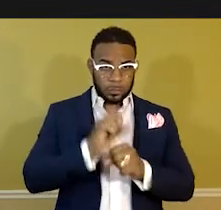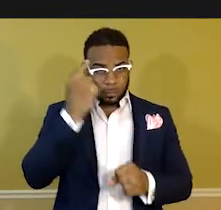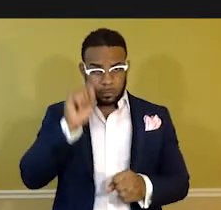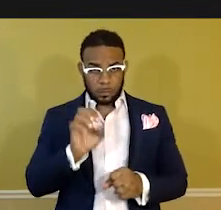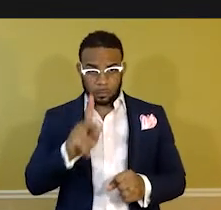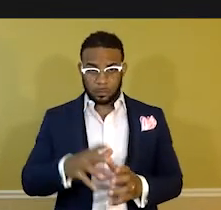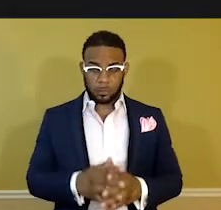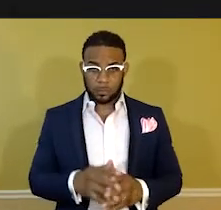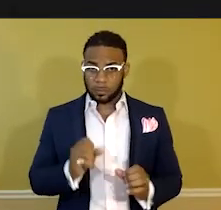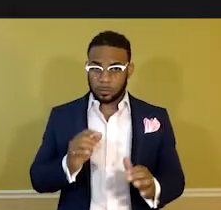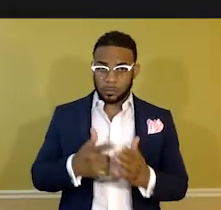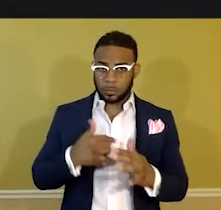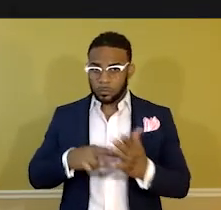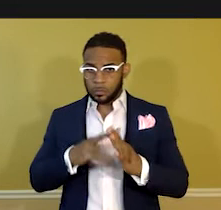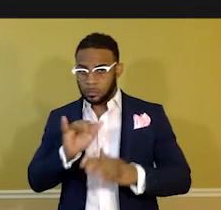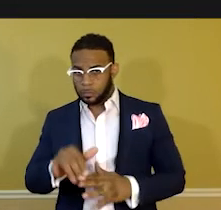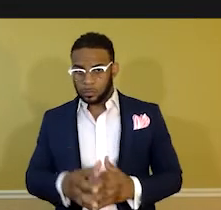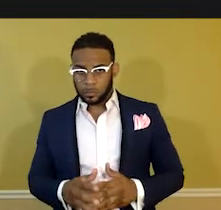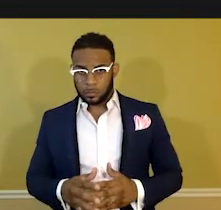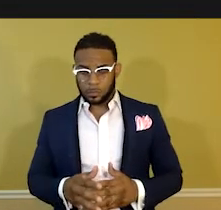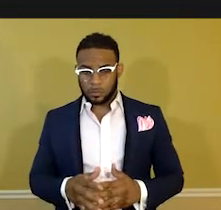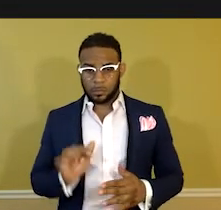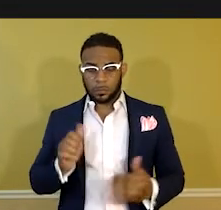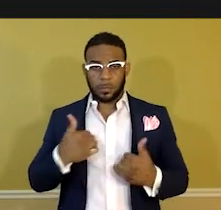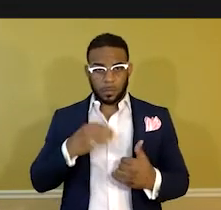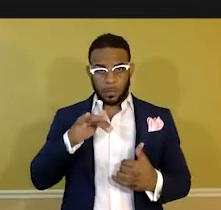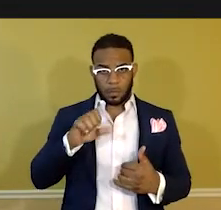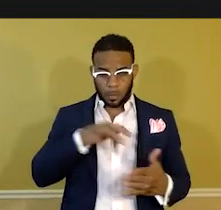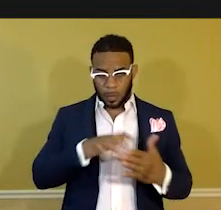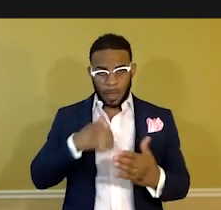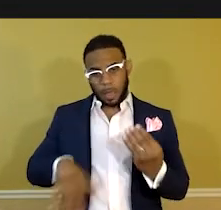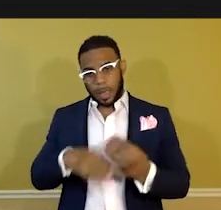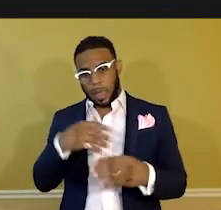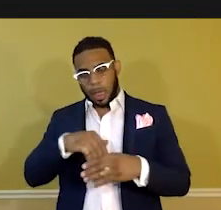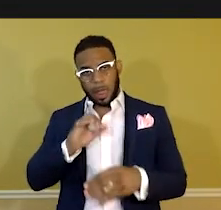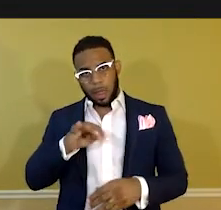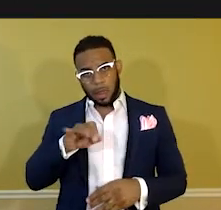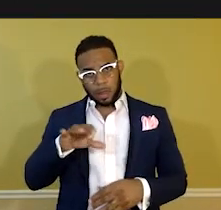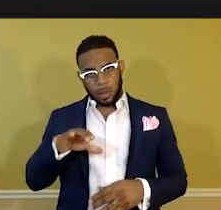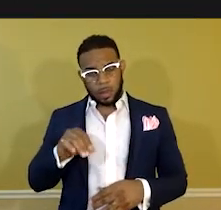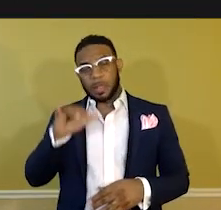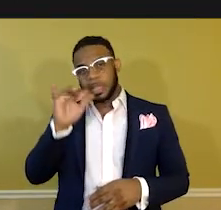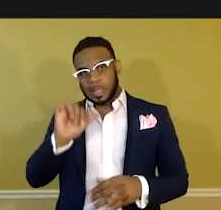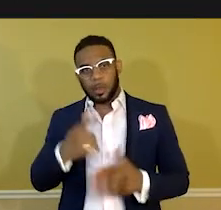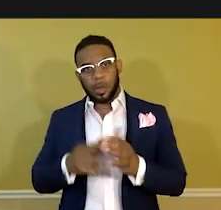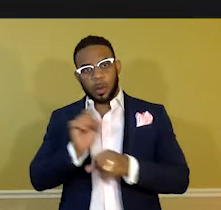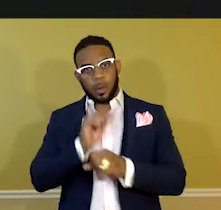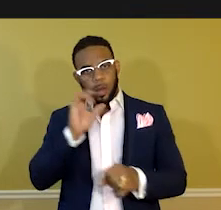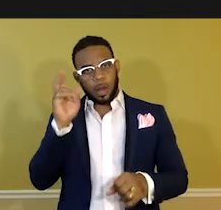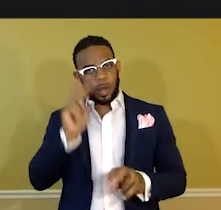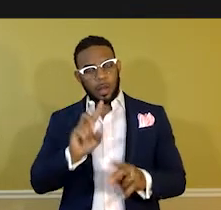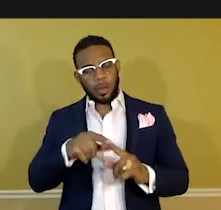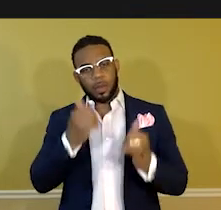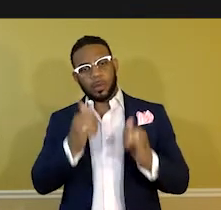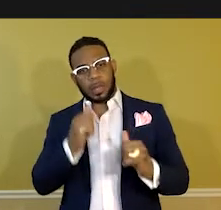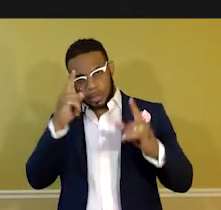you. Okay. And so what do I mean by that? Um, we have case studies that we add into our portfolios and that's what employers are looking at